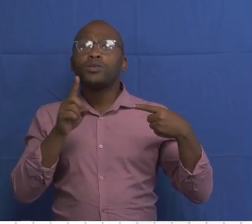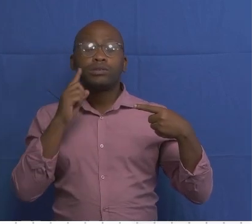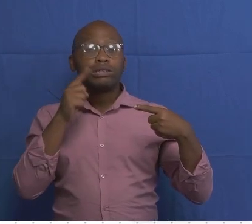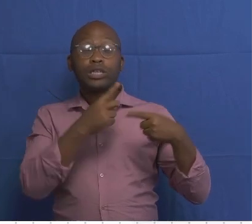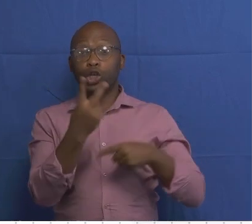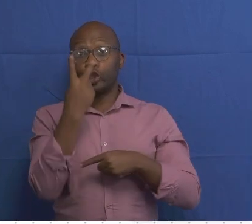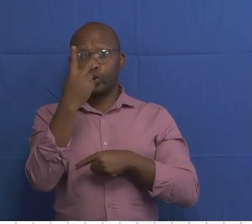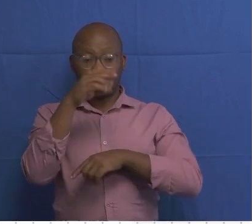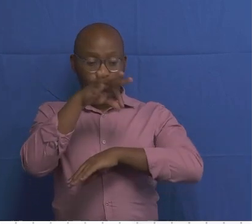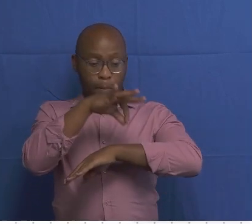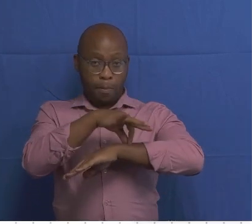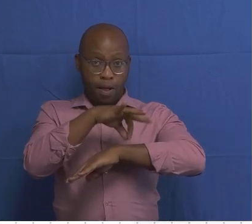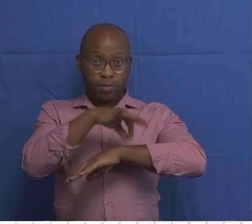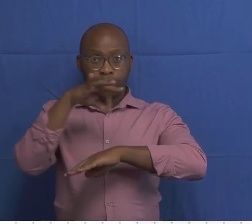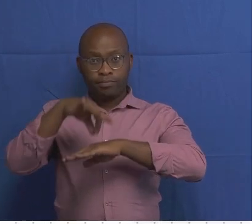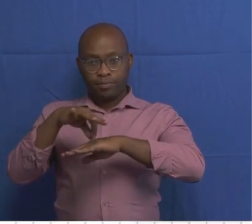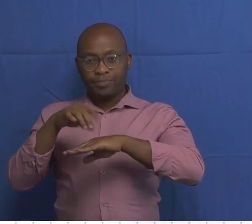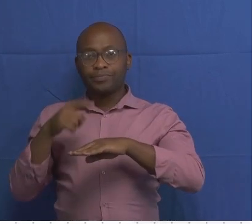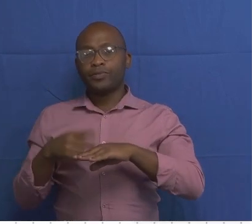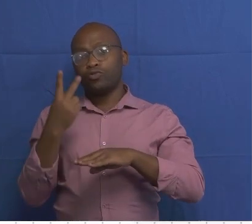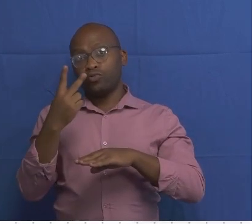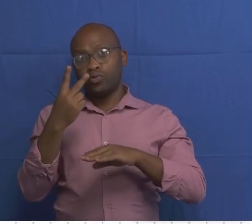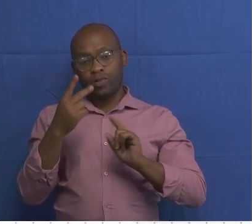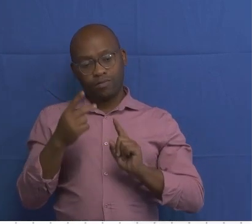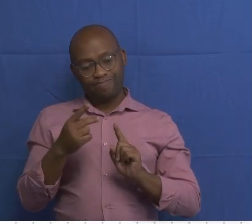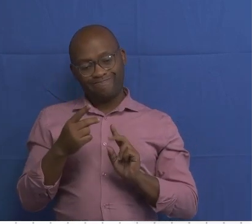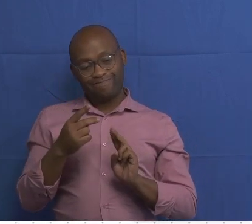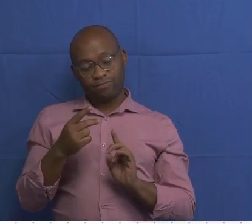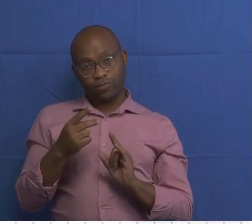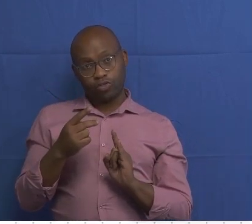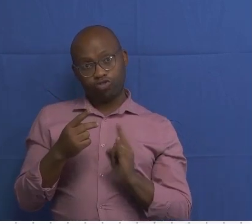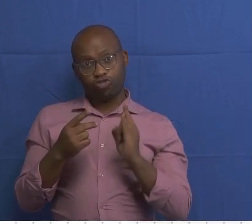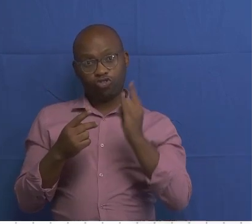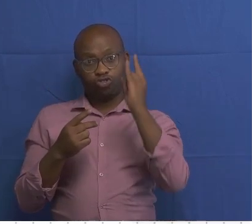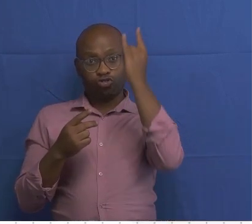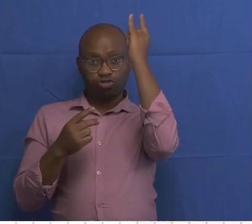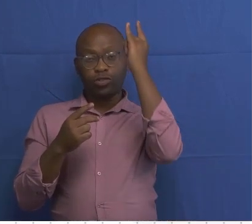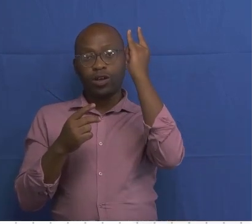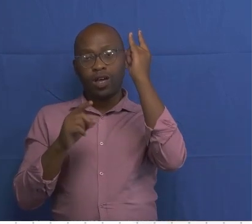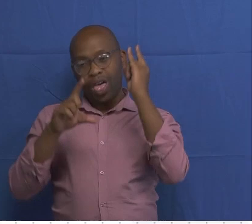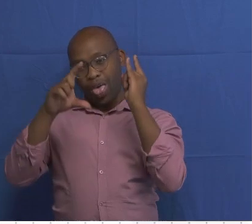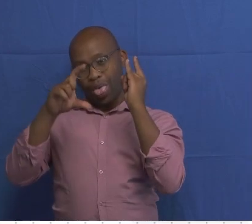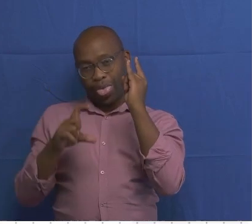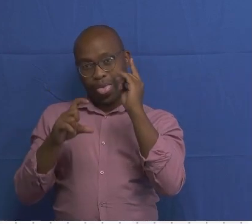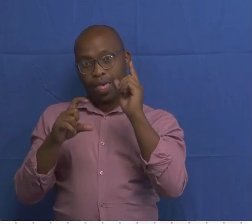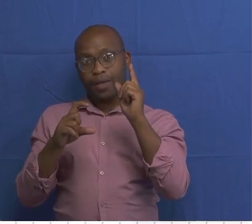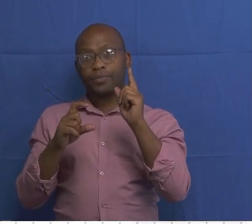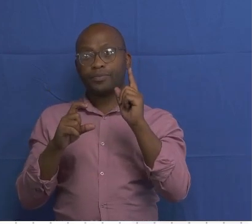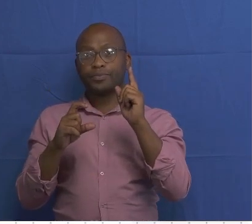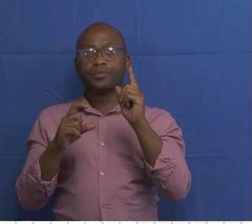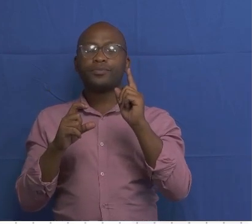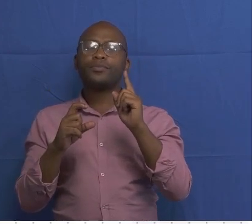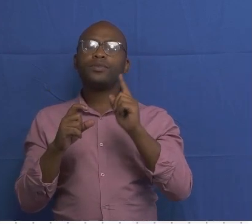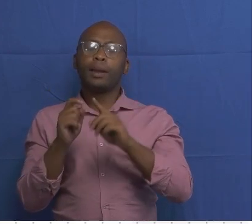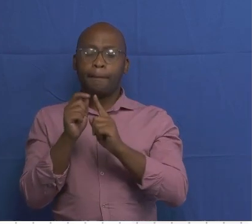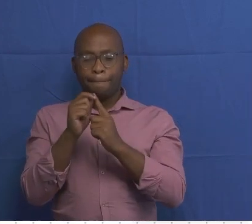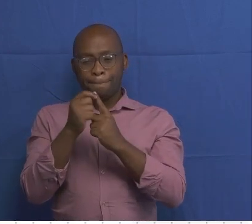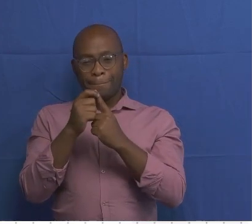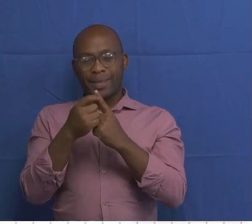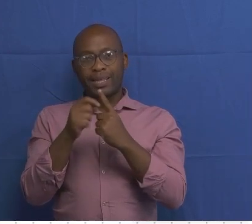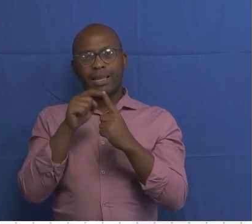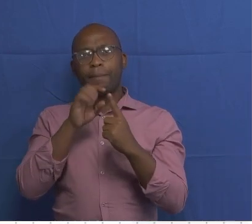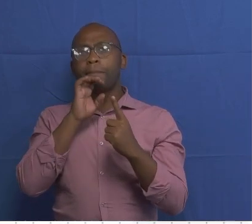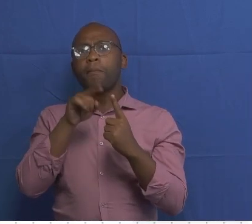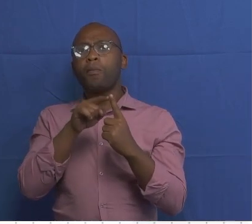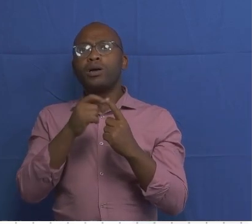plants here. There is a tall plant and there is a short plant. Now, pea plants are self-pollinating plants. So Mendel